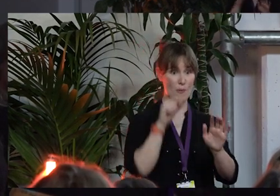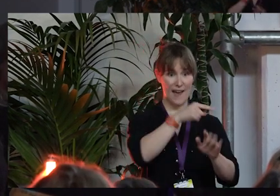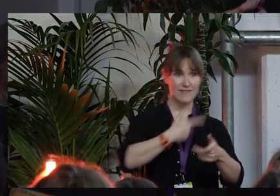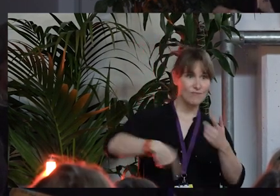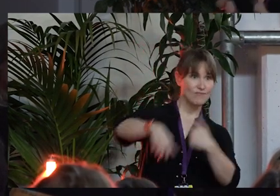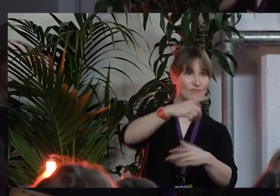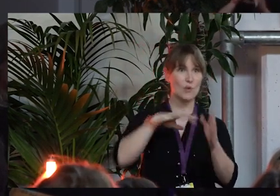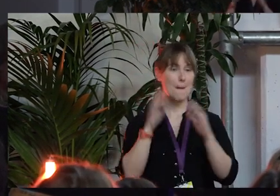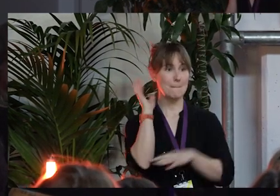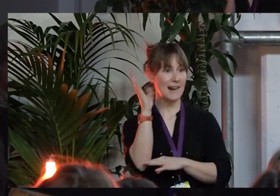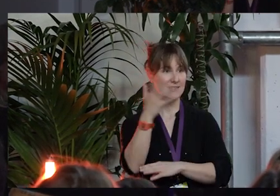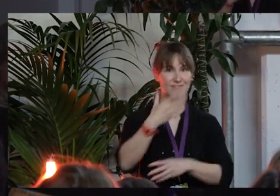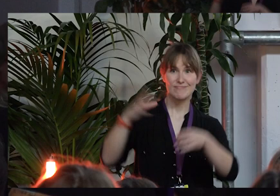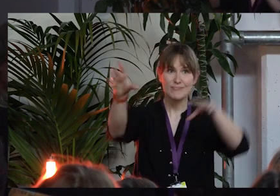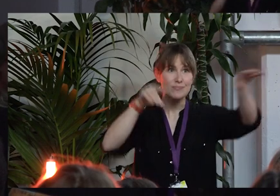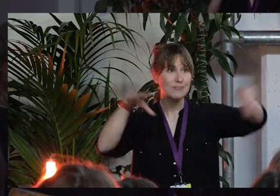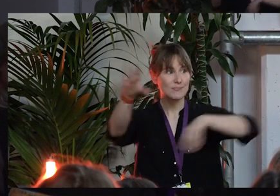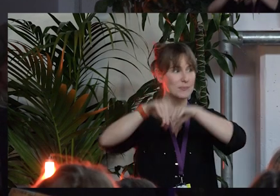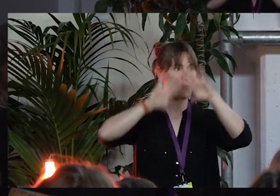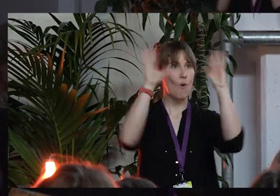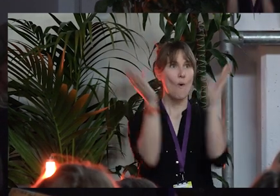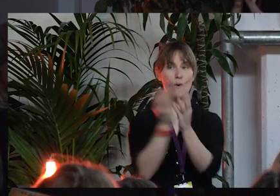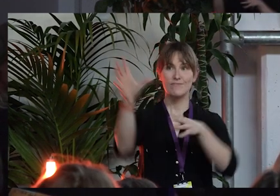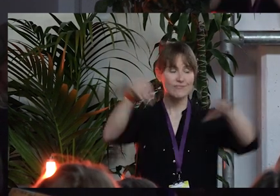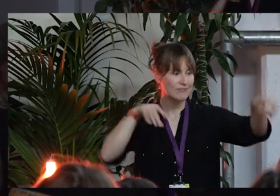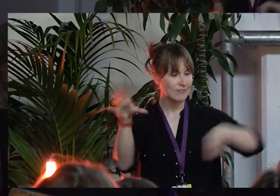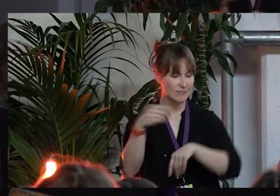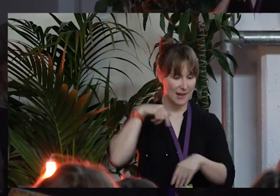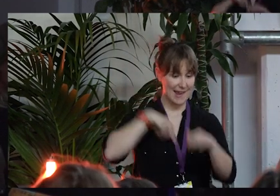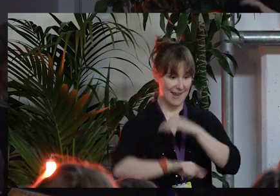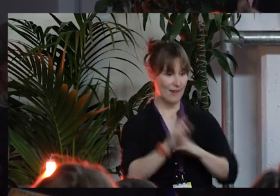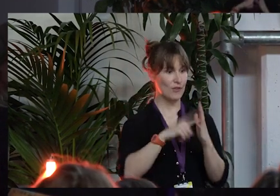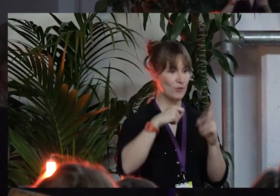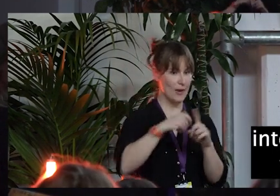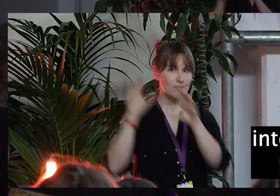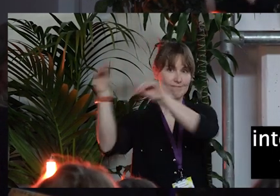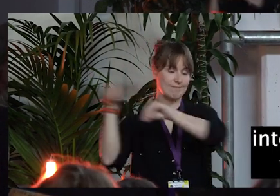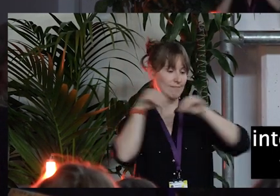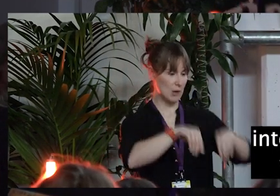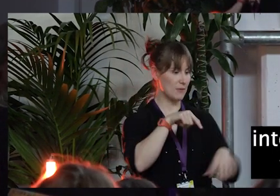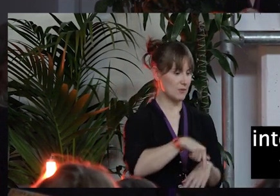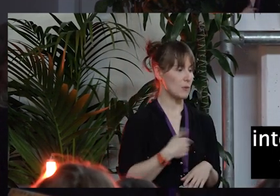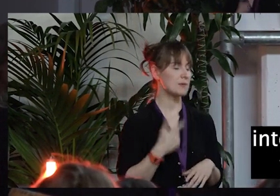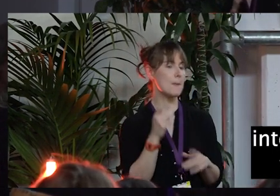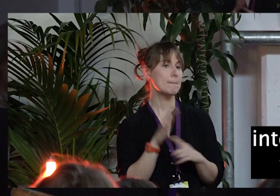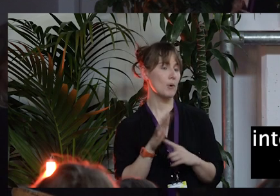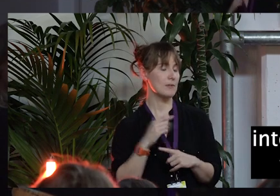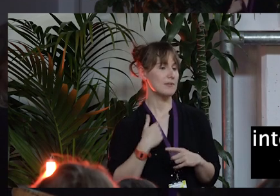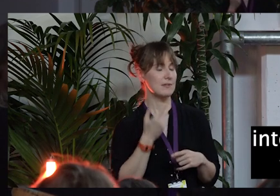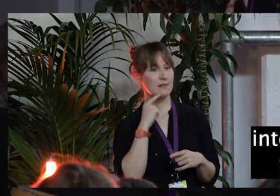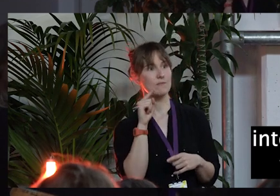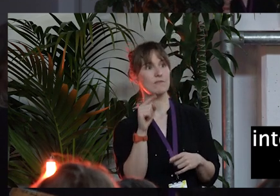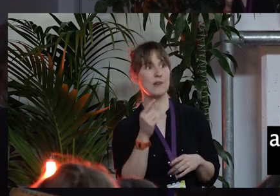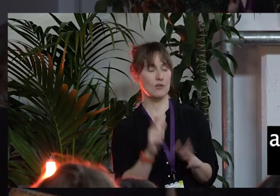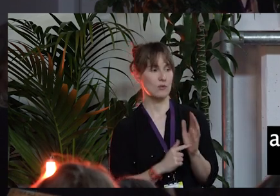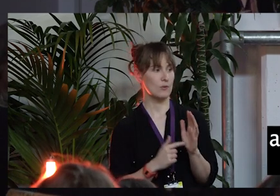that we created. It's important to tell you that when we went into Birmingham, into the space you're